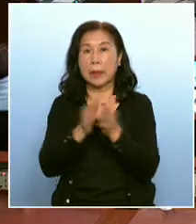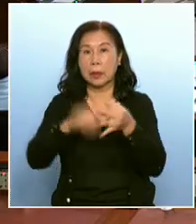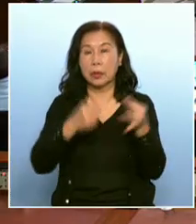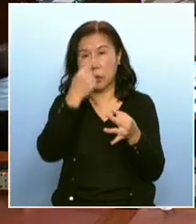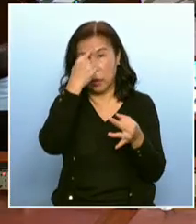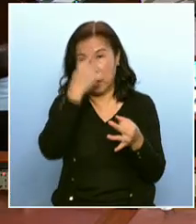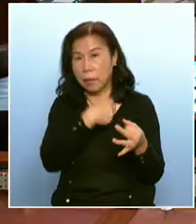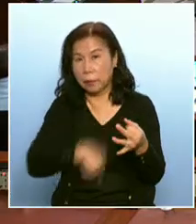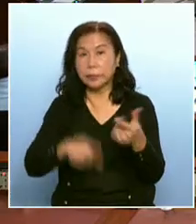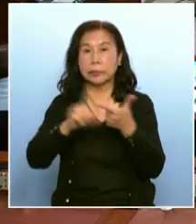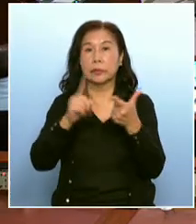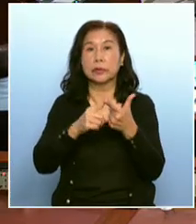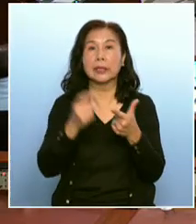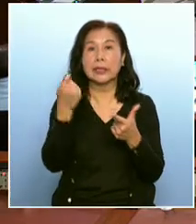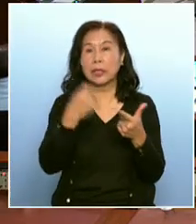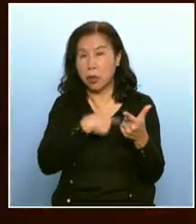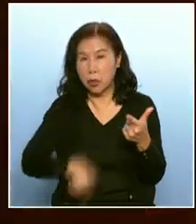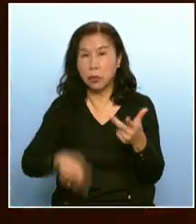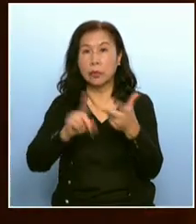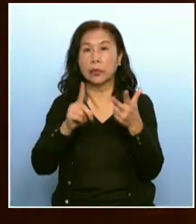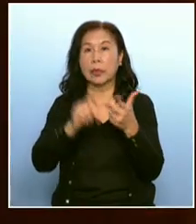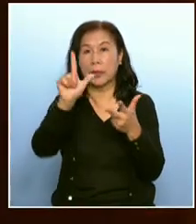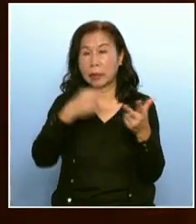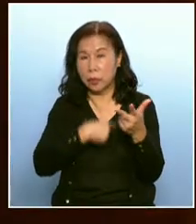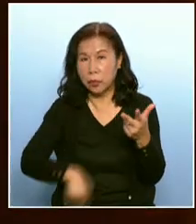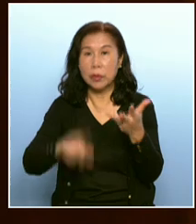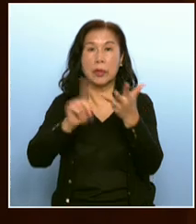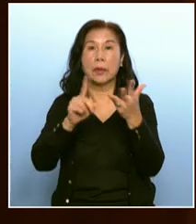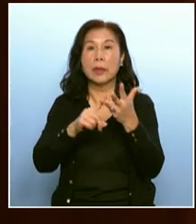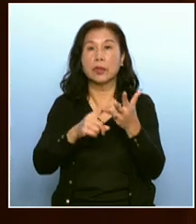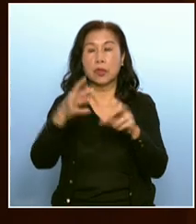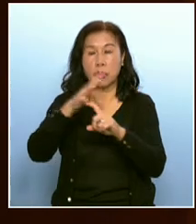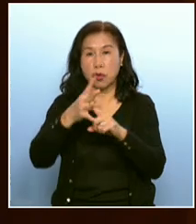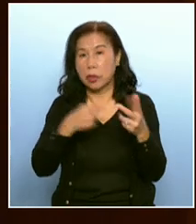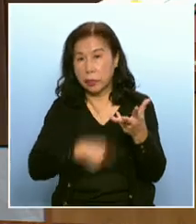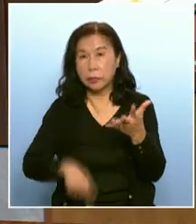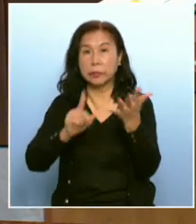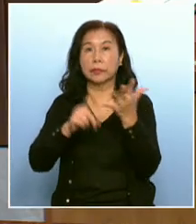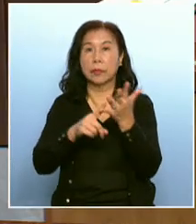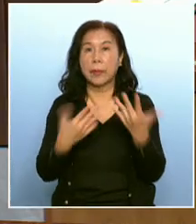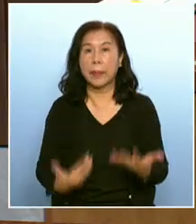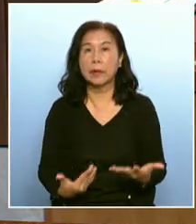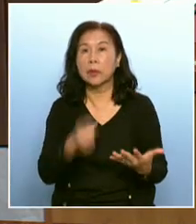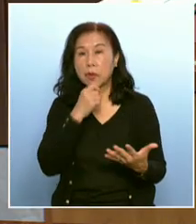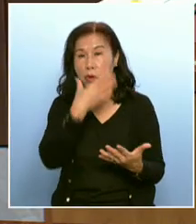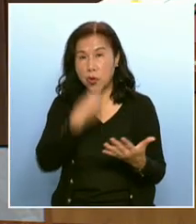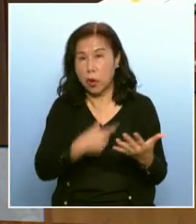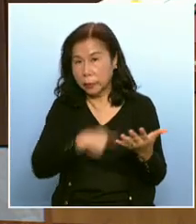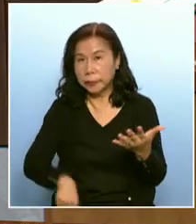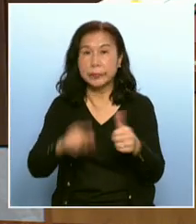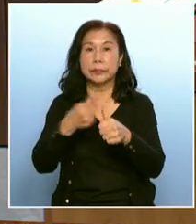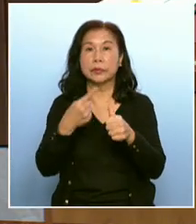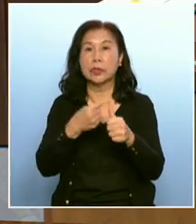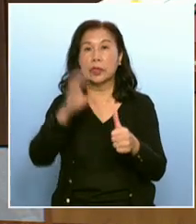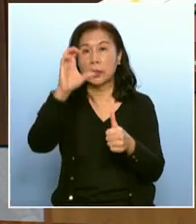is the second candidate. Mr. Ronick Chen is nominated by Mr. Jeannie and 9 members